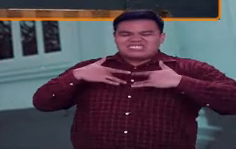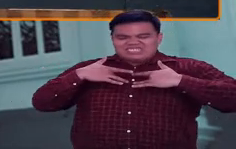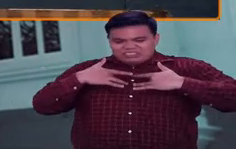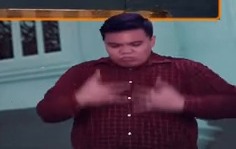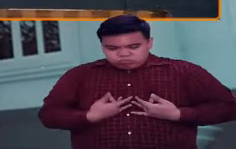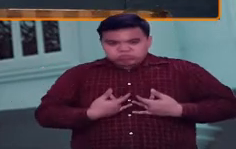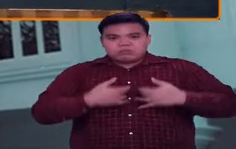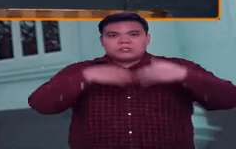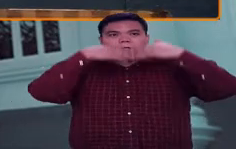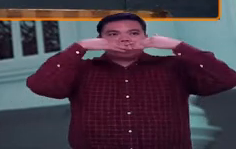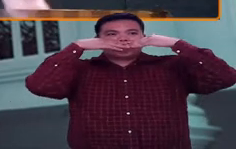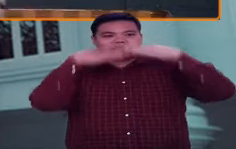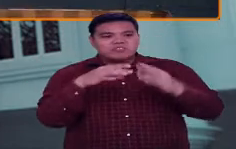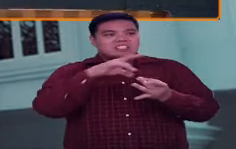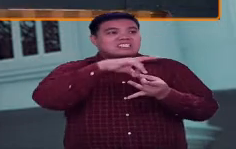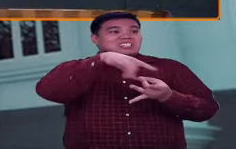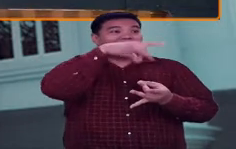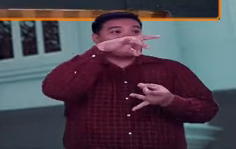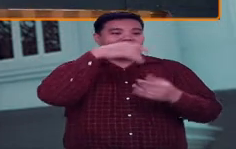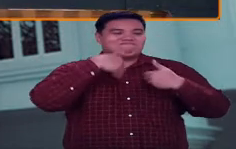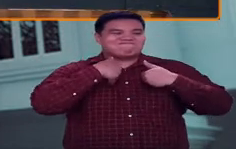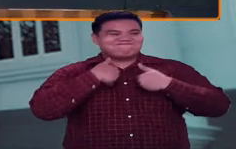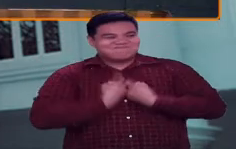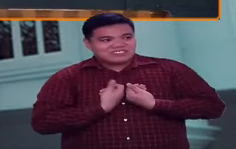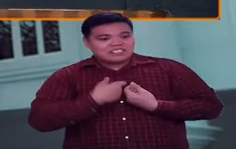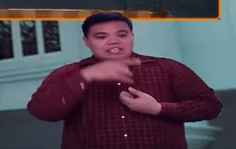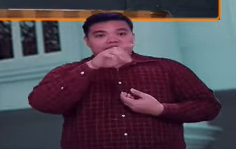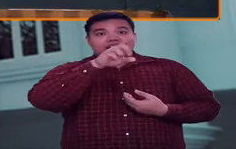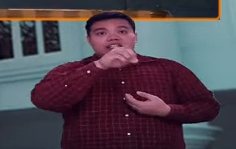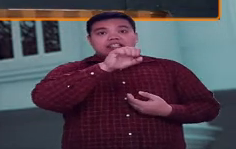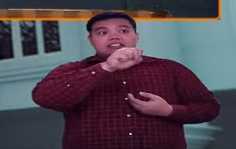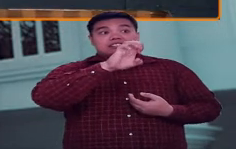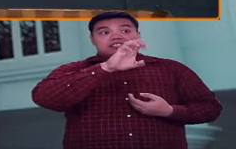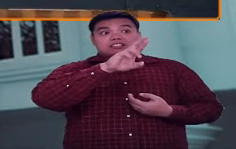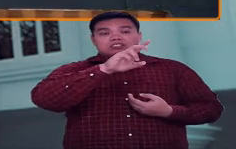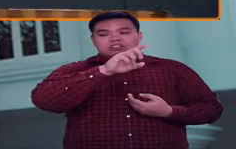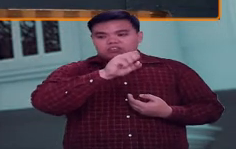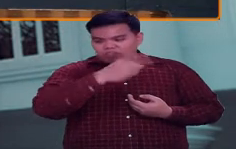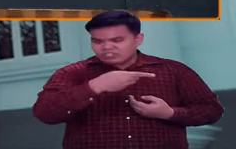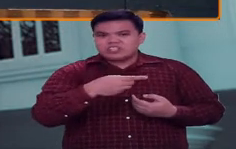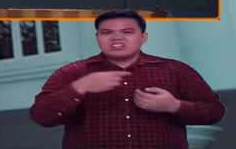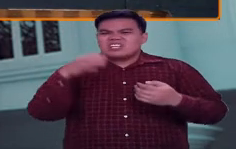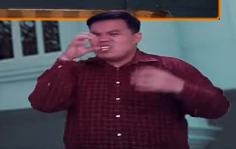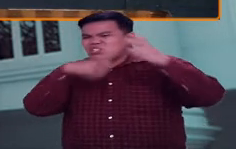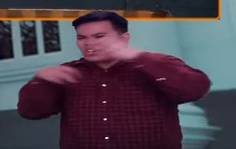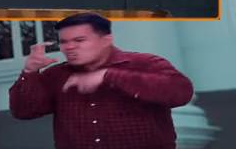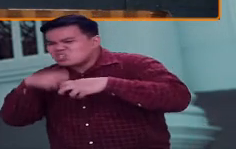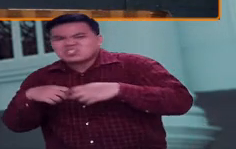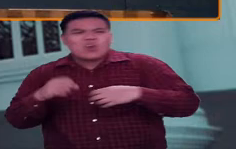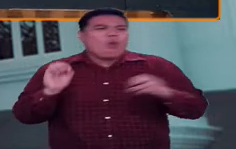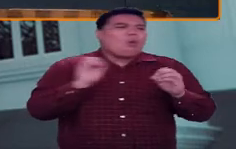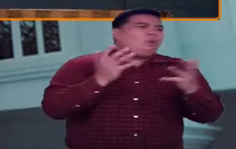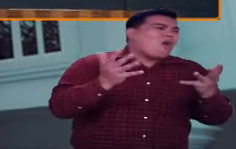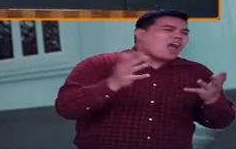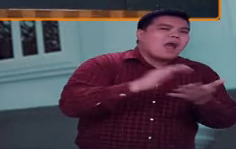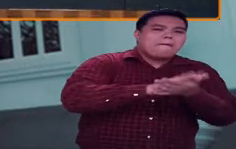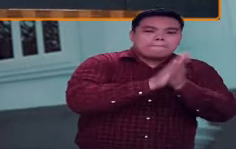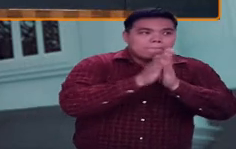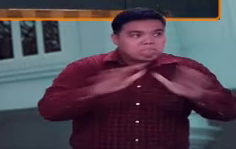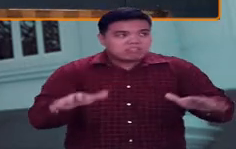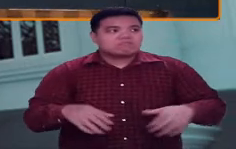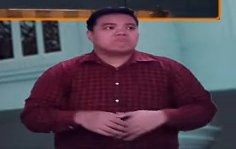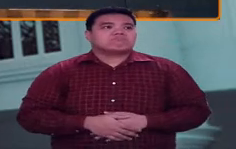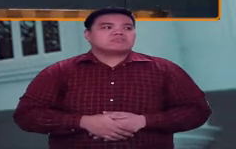distressed, spiritually discouraged, those who are searching aimlessly, those who are in